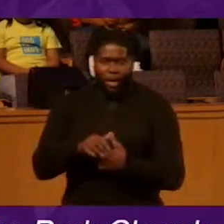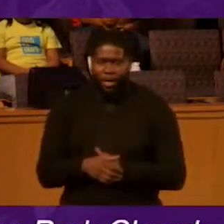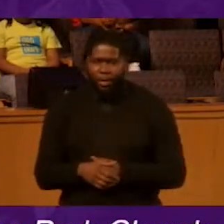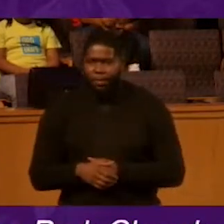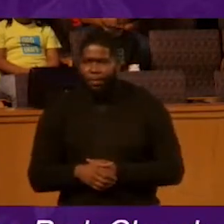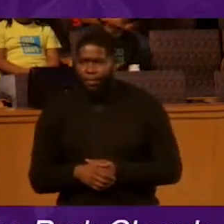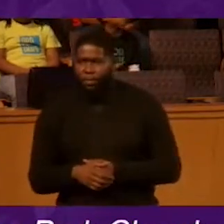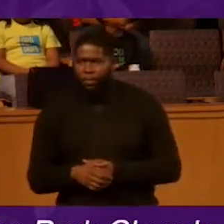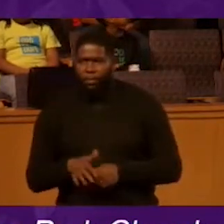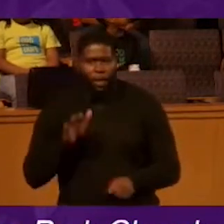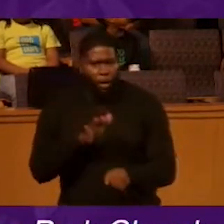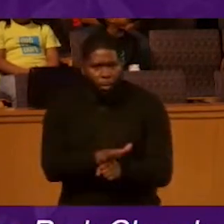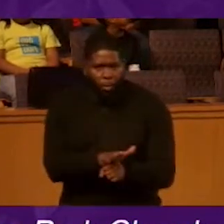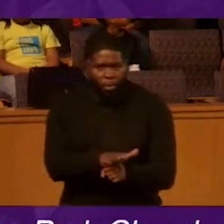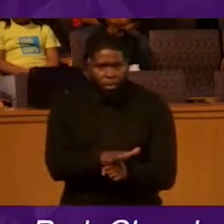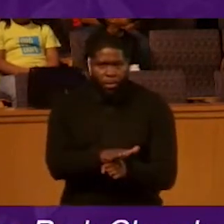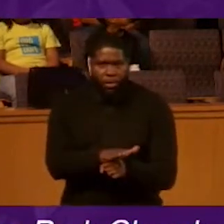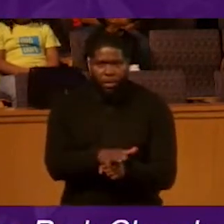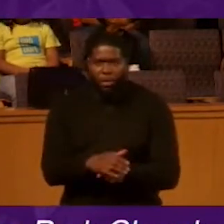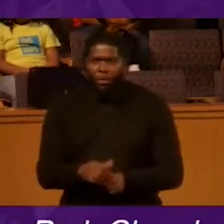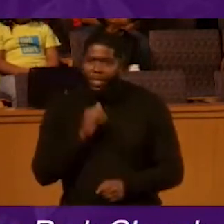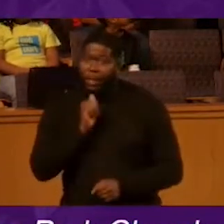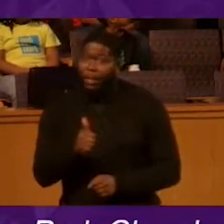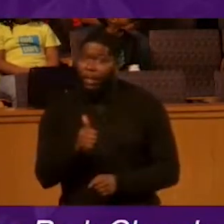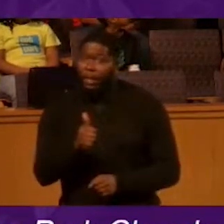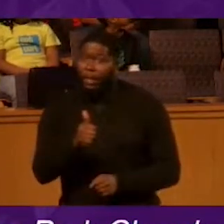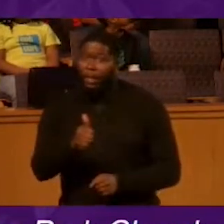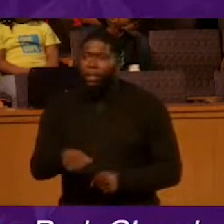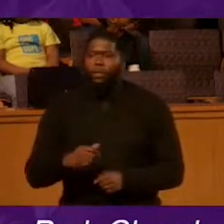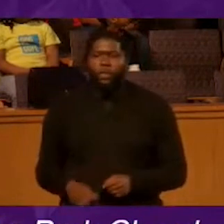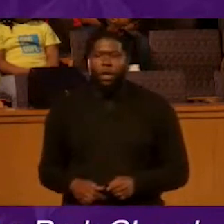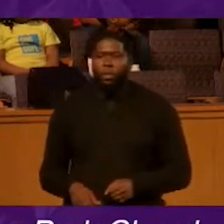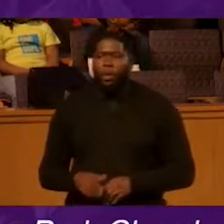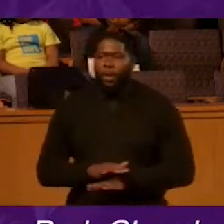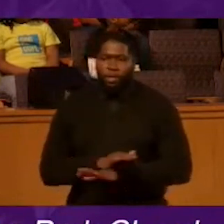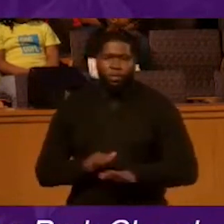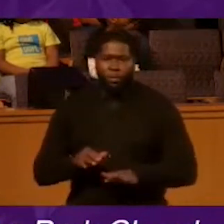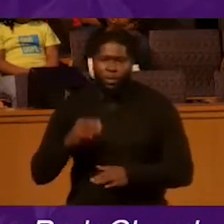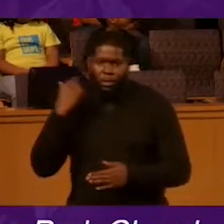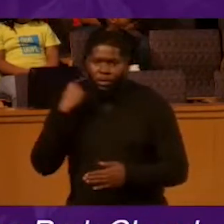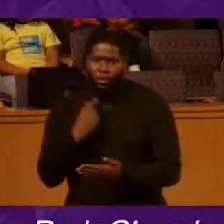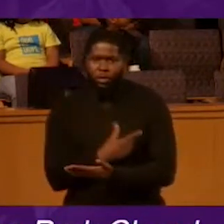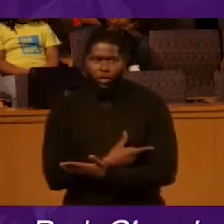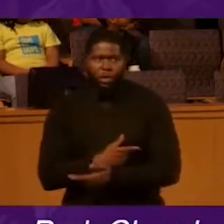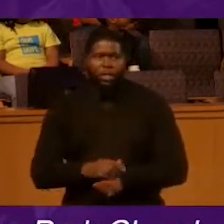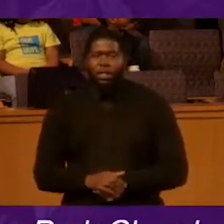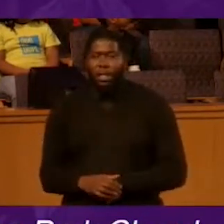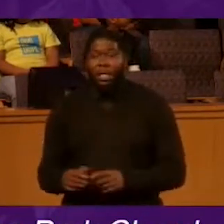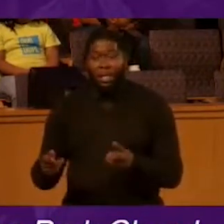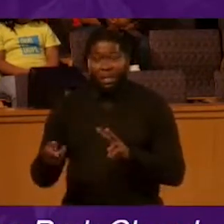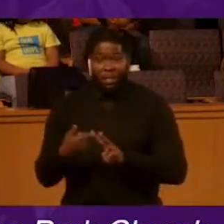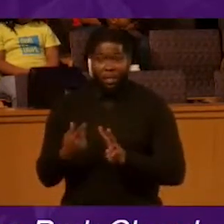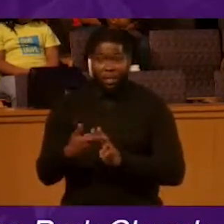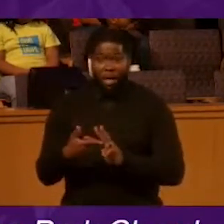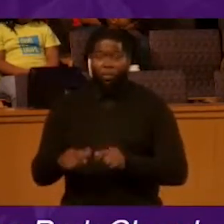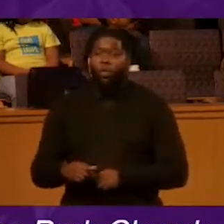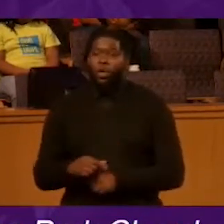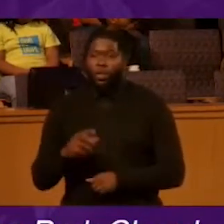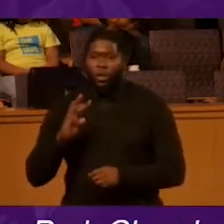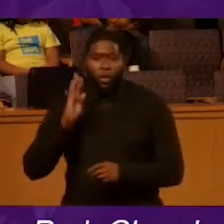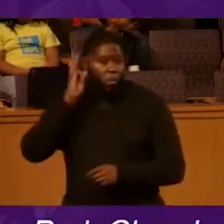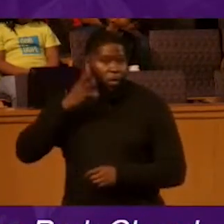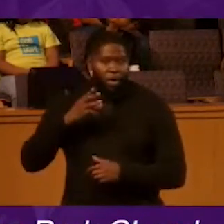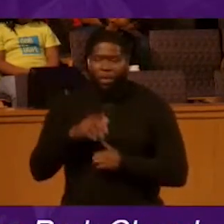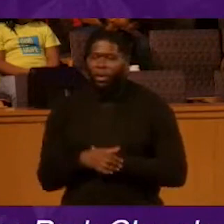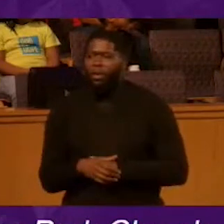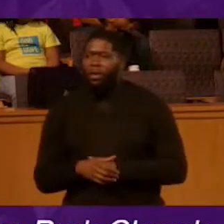promised that the first question was not going to be about Cameron and Carson, but the second one will. So, how has